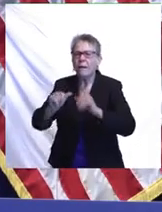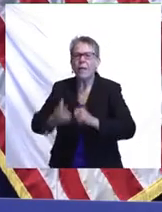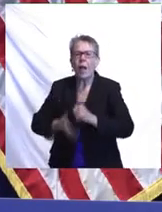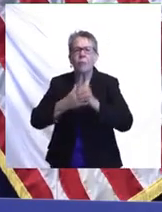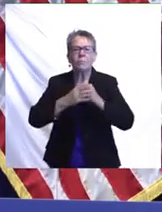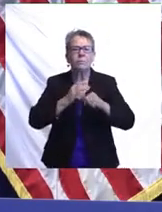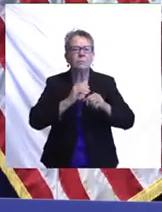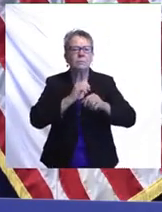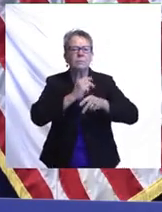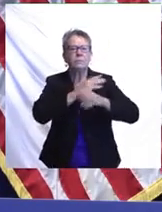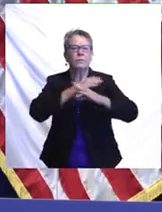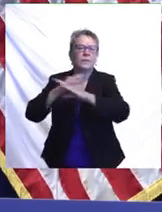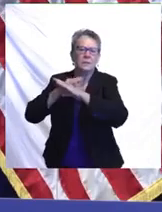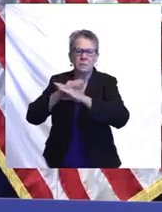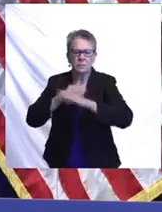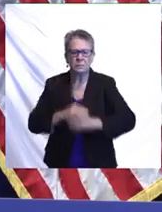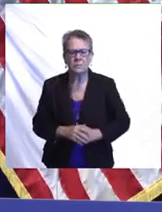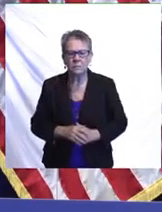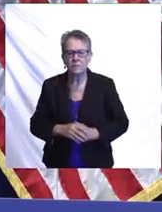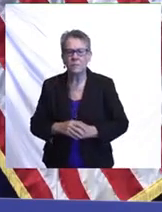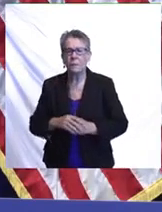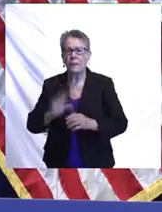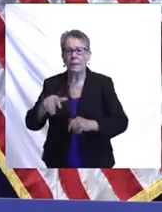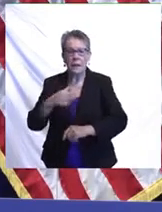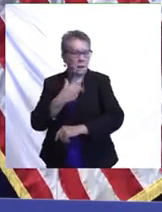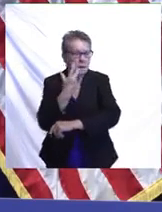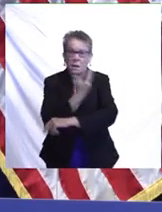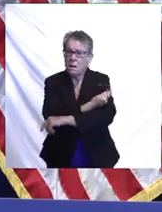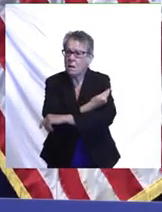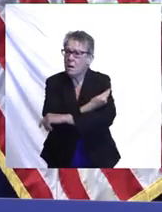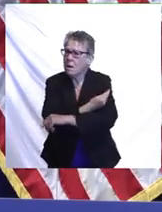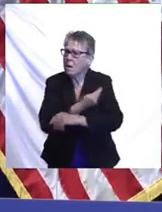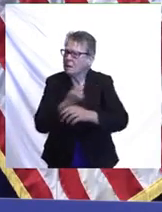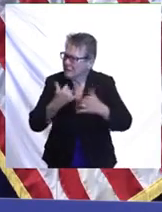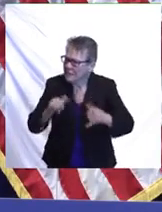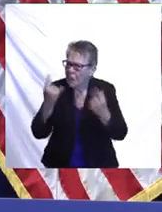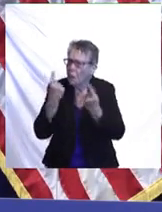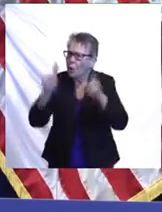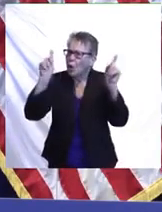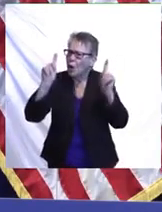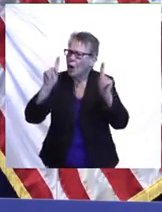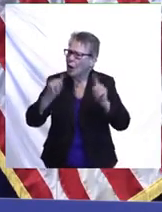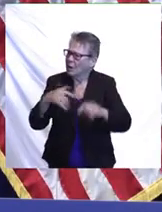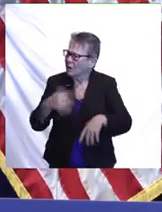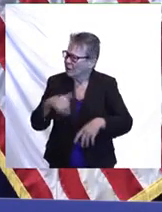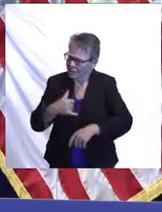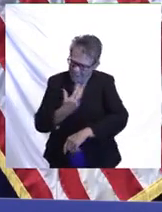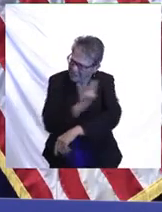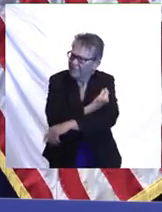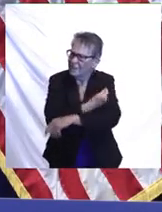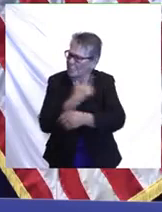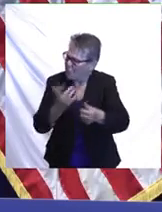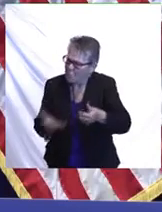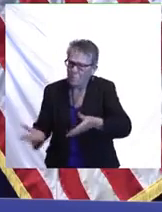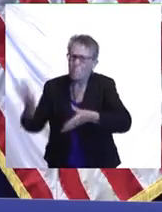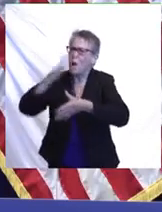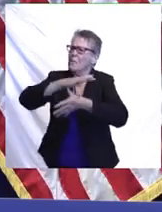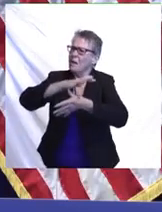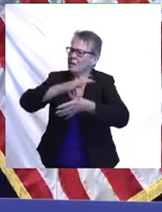designated as high priority who remain unvaccinated or are not fully